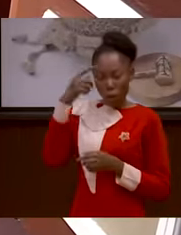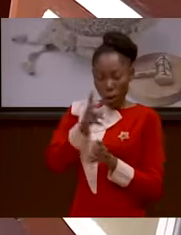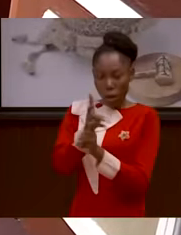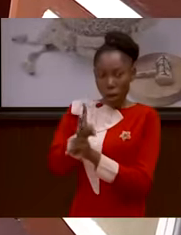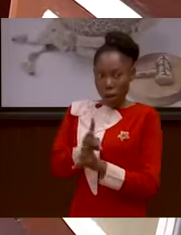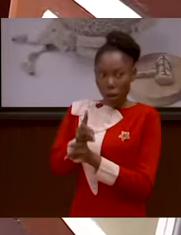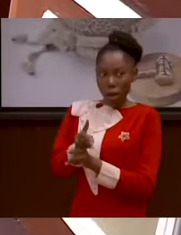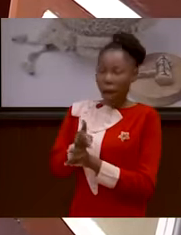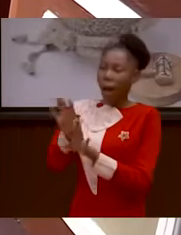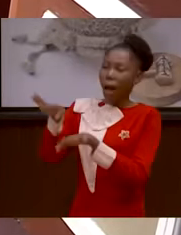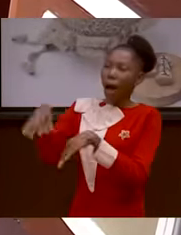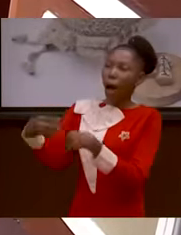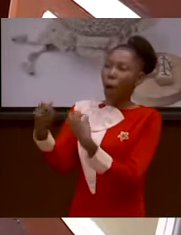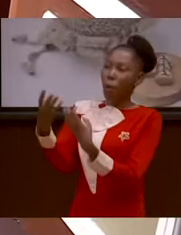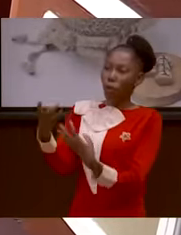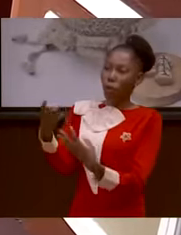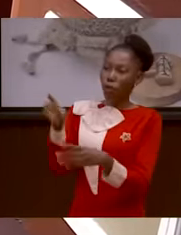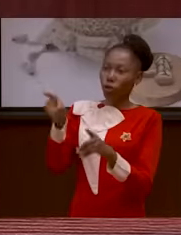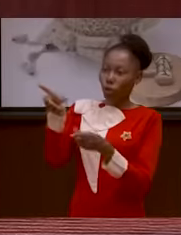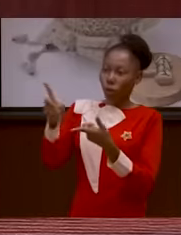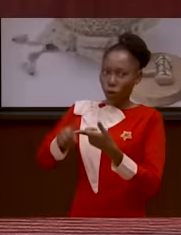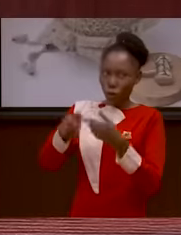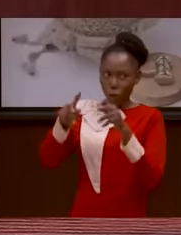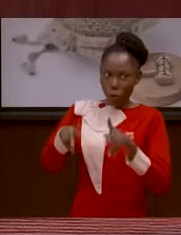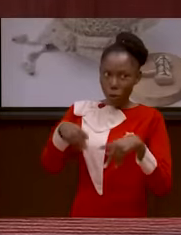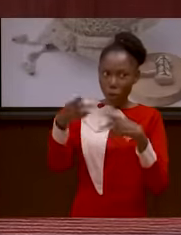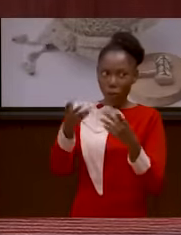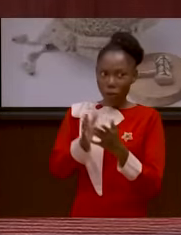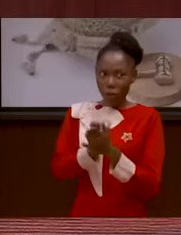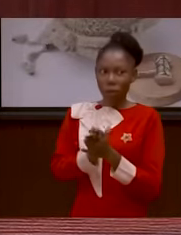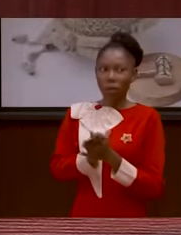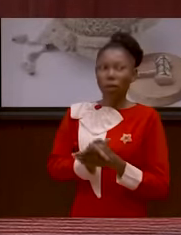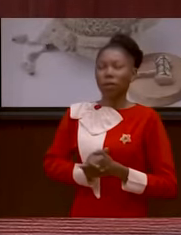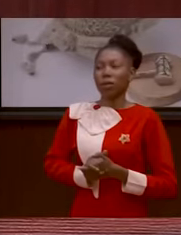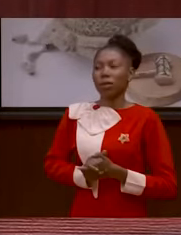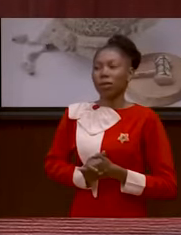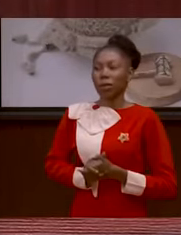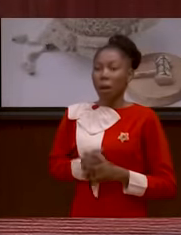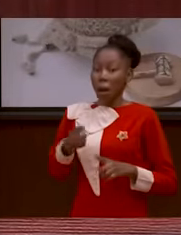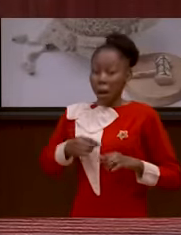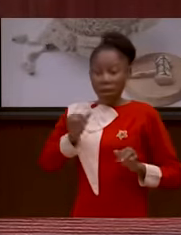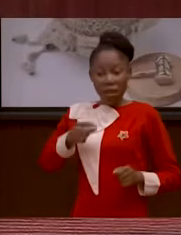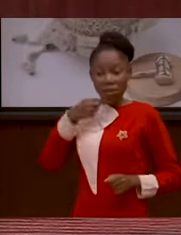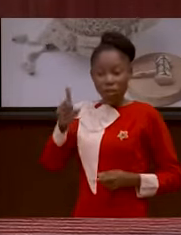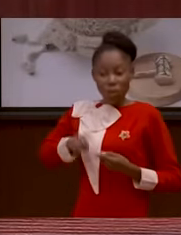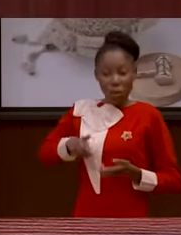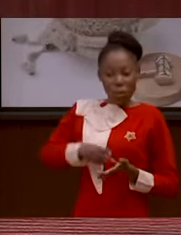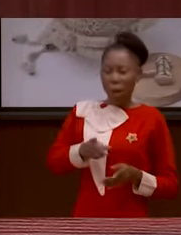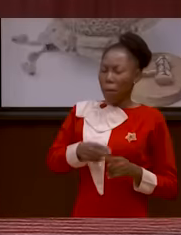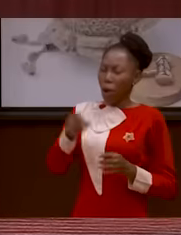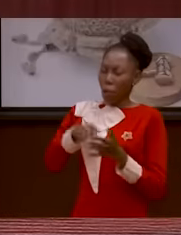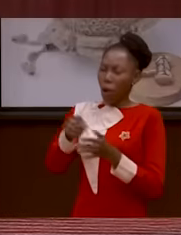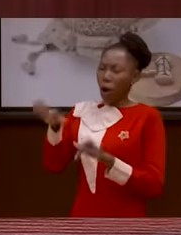upkeep, how much are you proposing? I can grant, but I always love to walk around. So look for something that you know